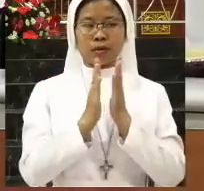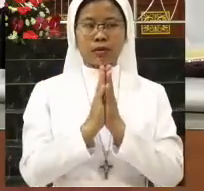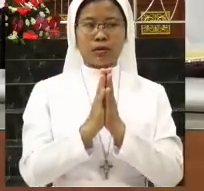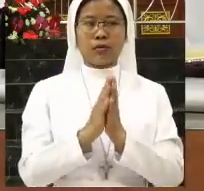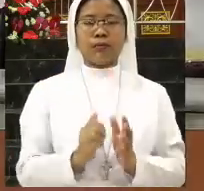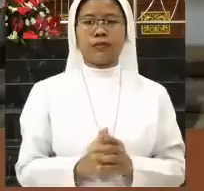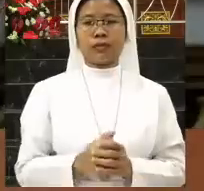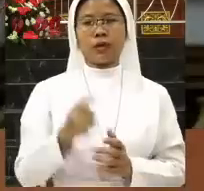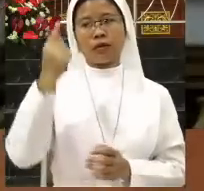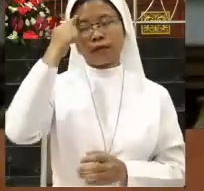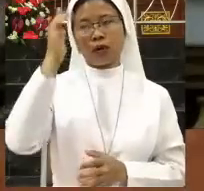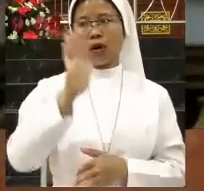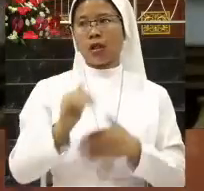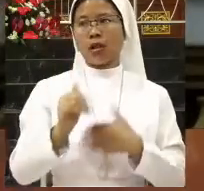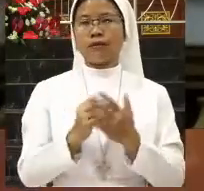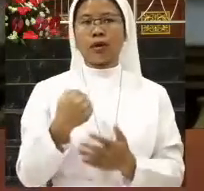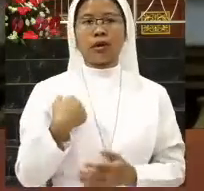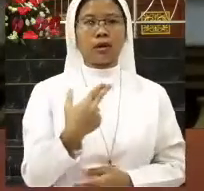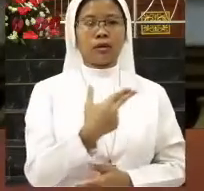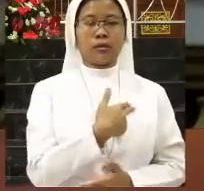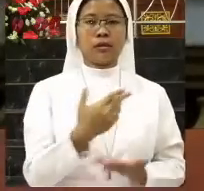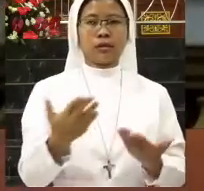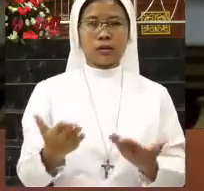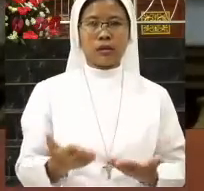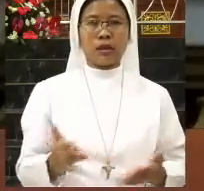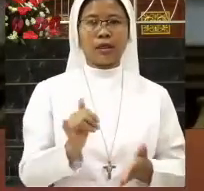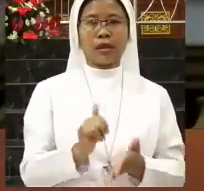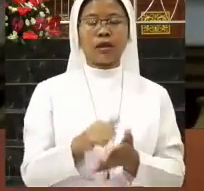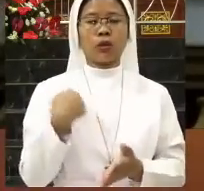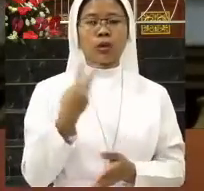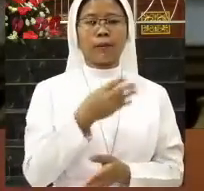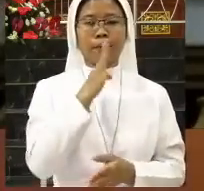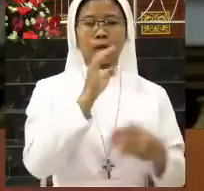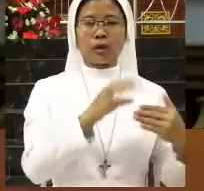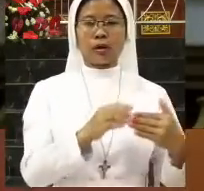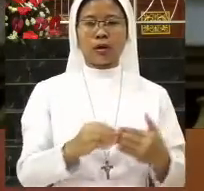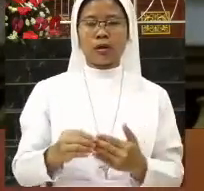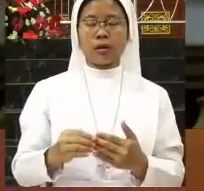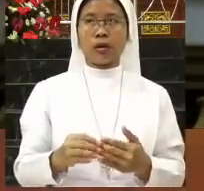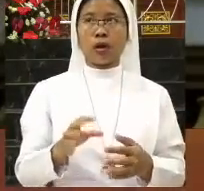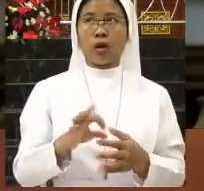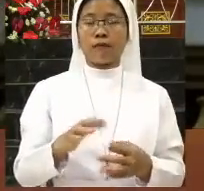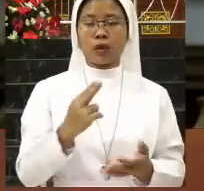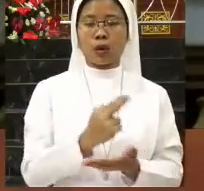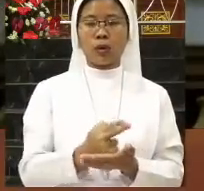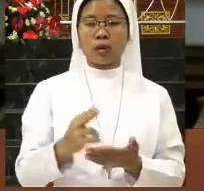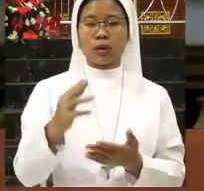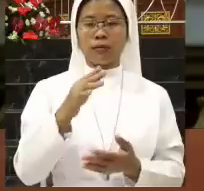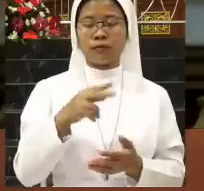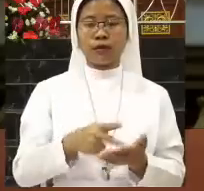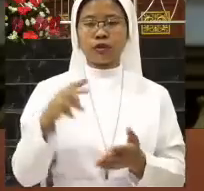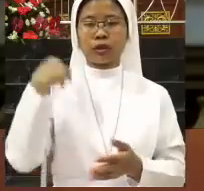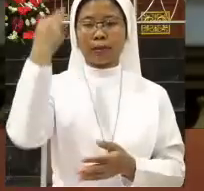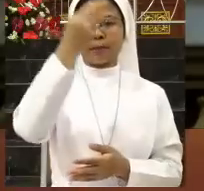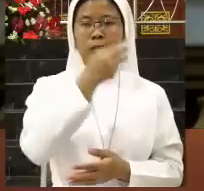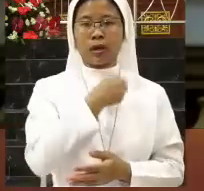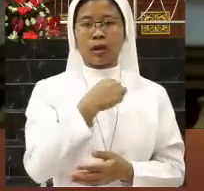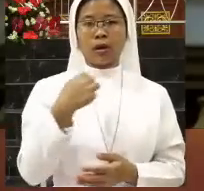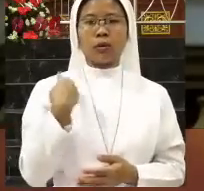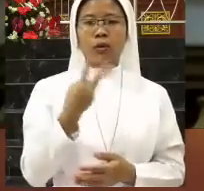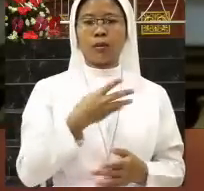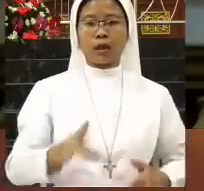prayer. For all of us here, that with the guidance of the Blessed Virgin Mary, we may live